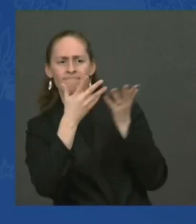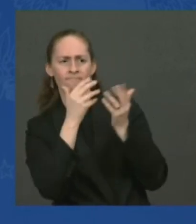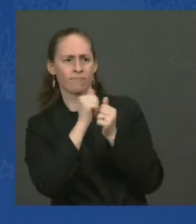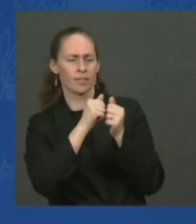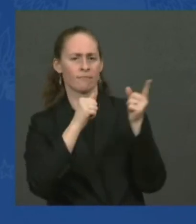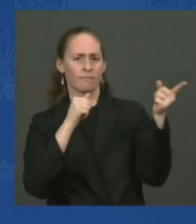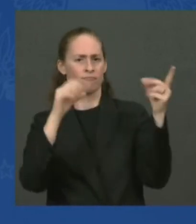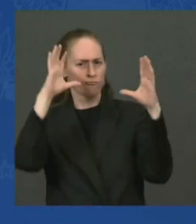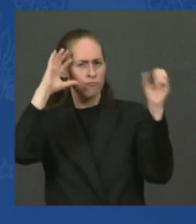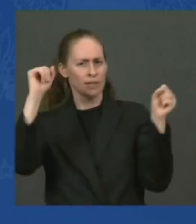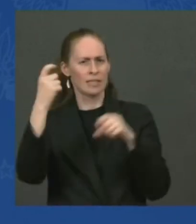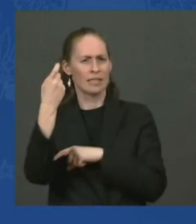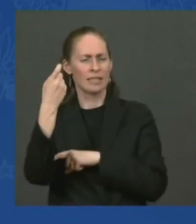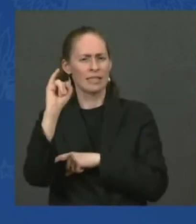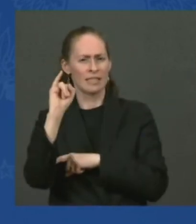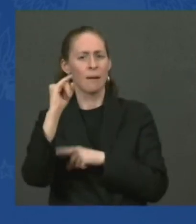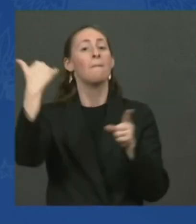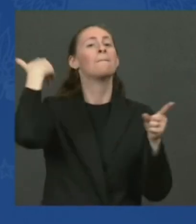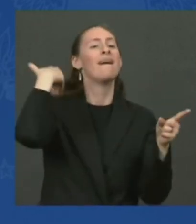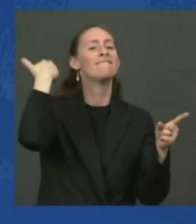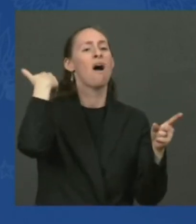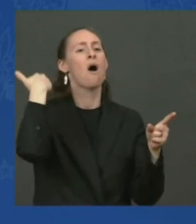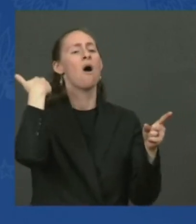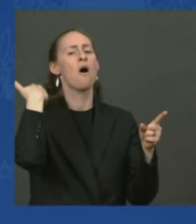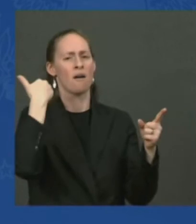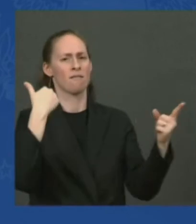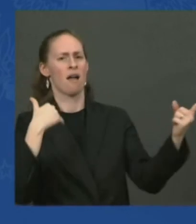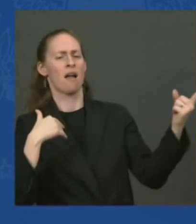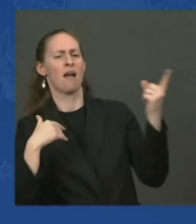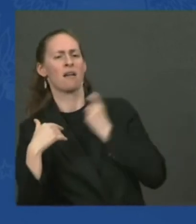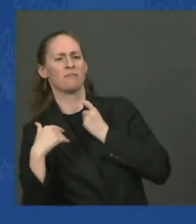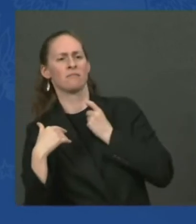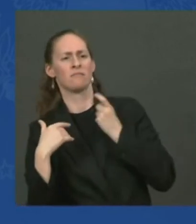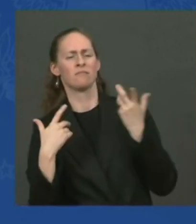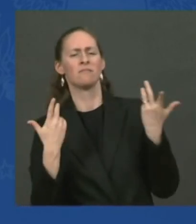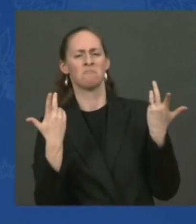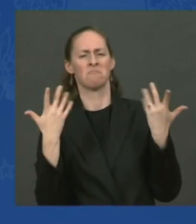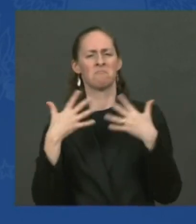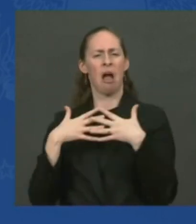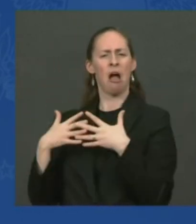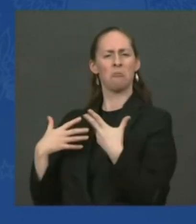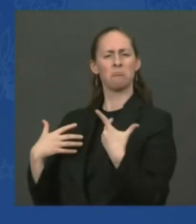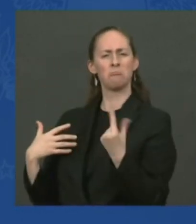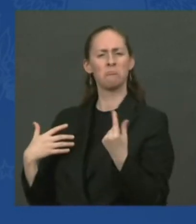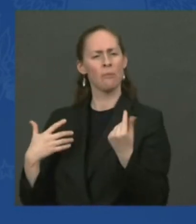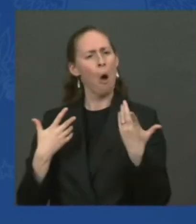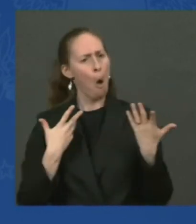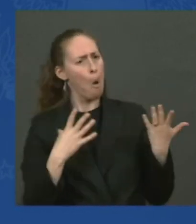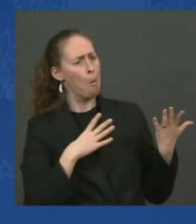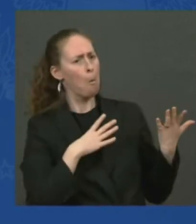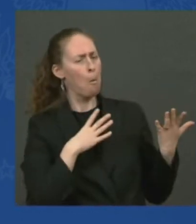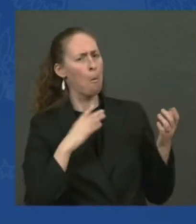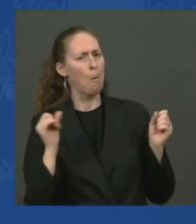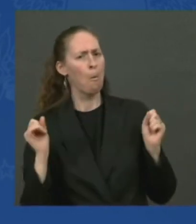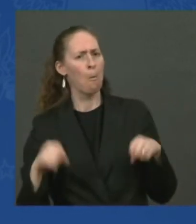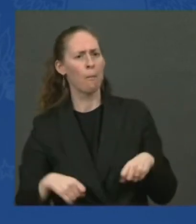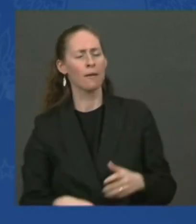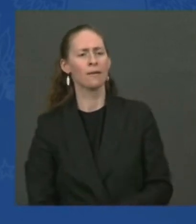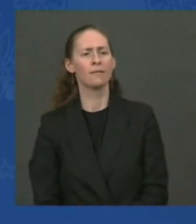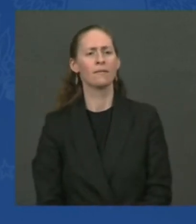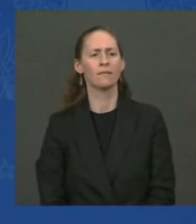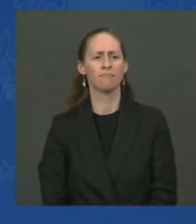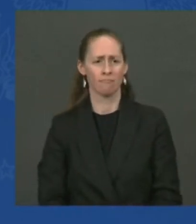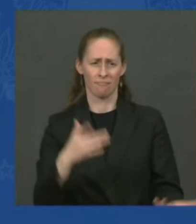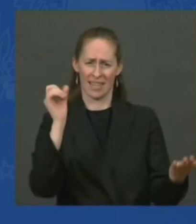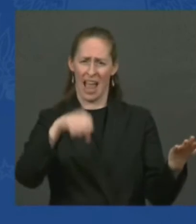I define America? And I said, absolutely. It's the God's truth. I said, absolutely. I can define it in one